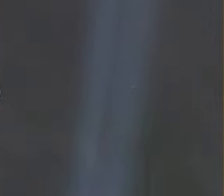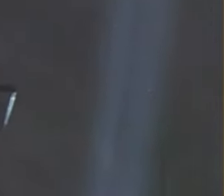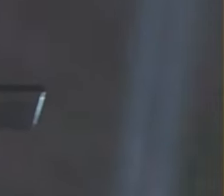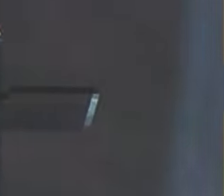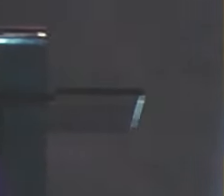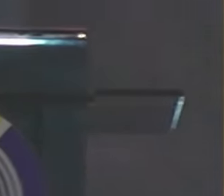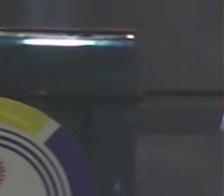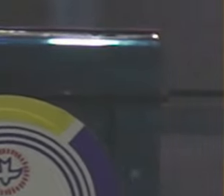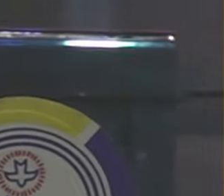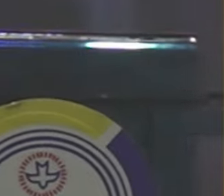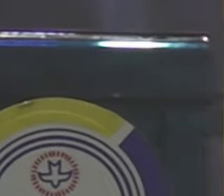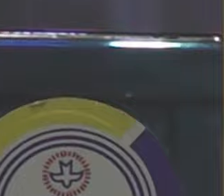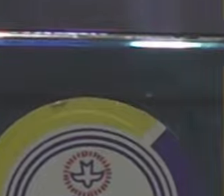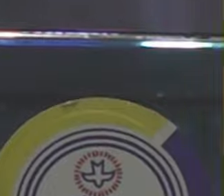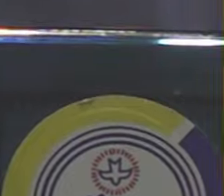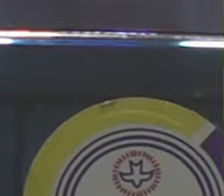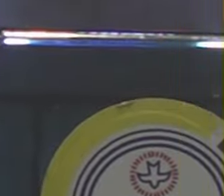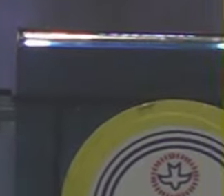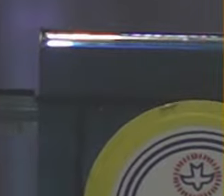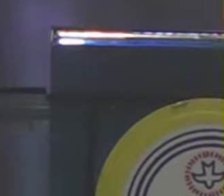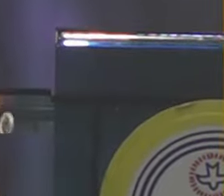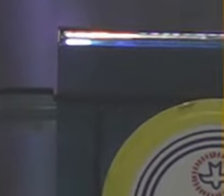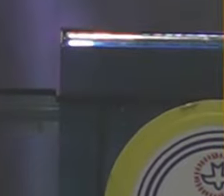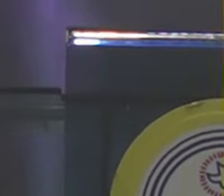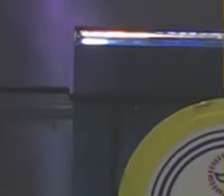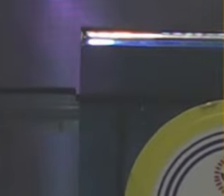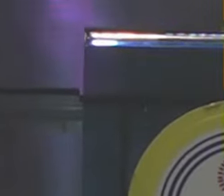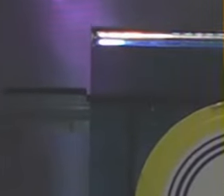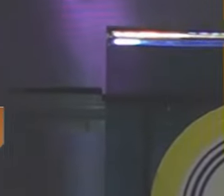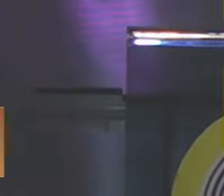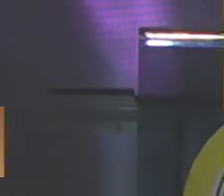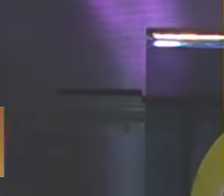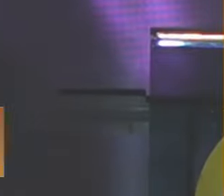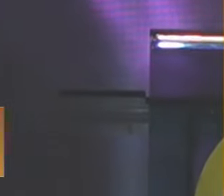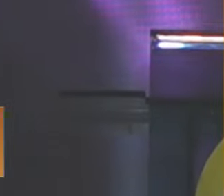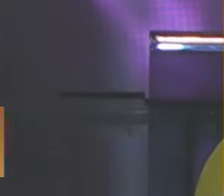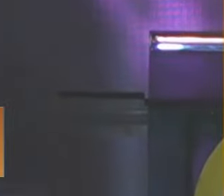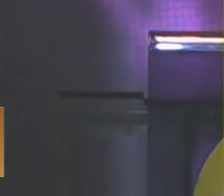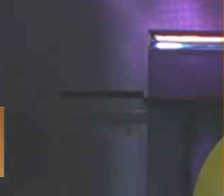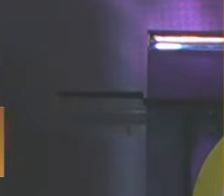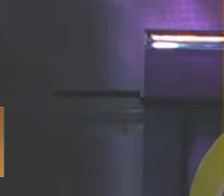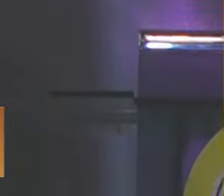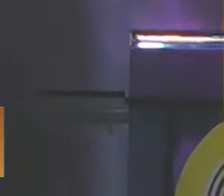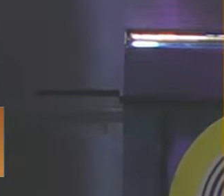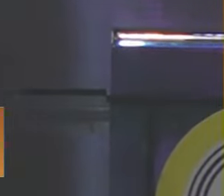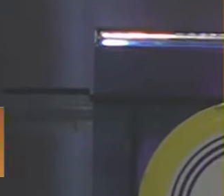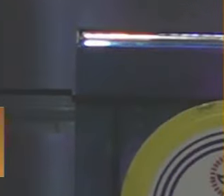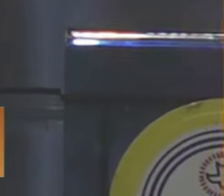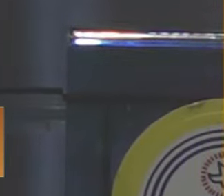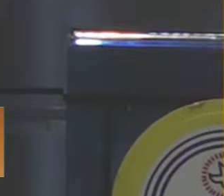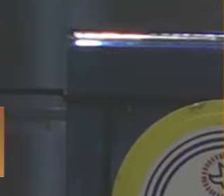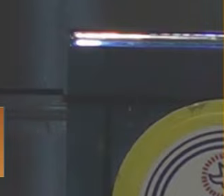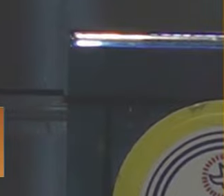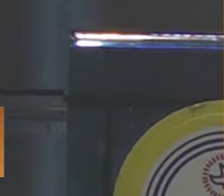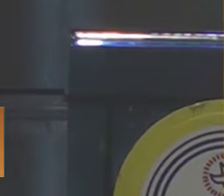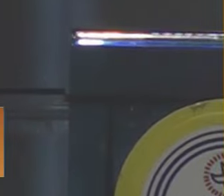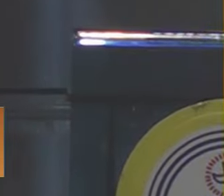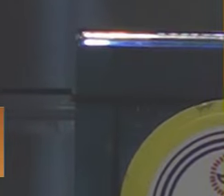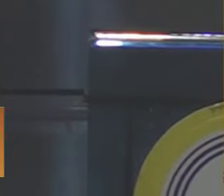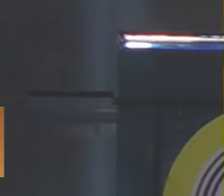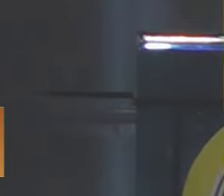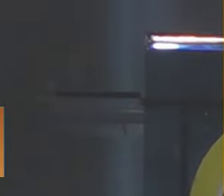had mercy on you. A drunkard. A poor child.